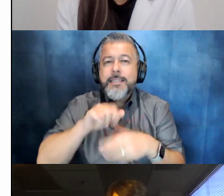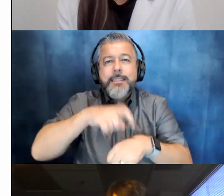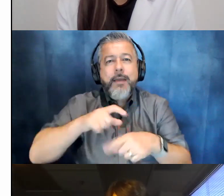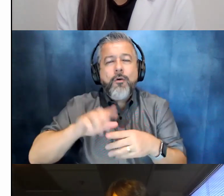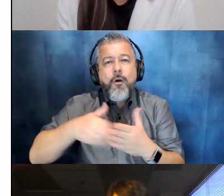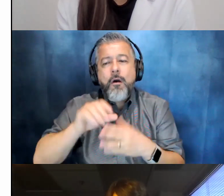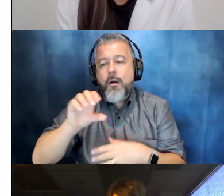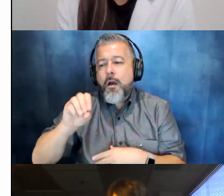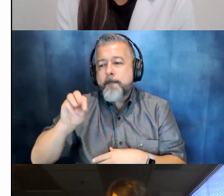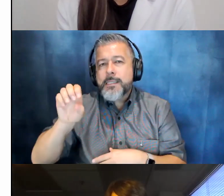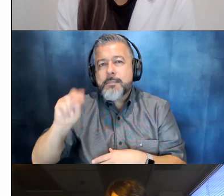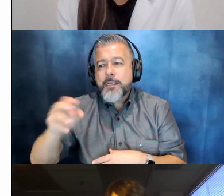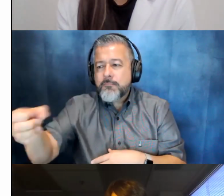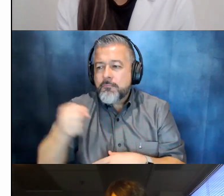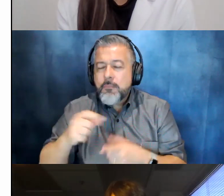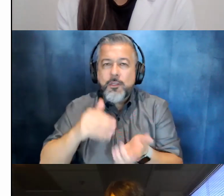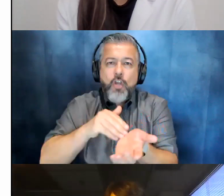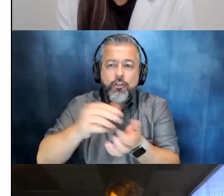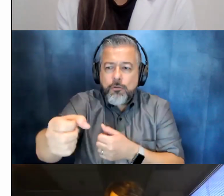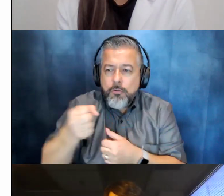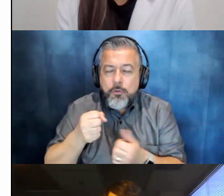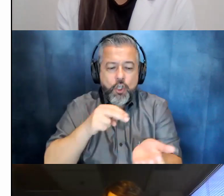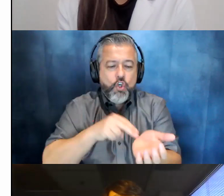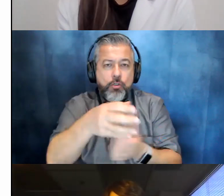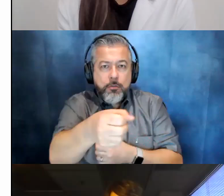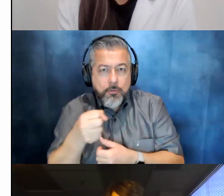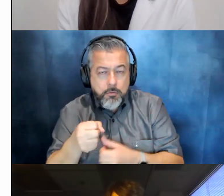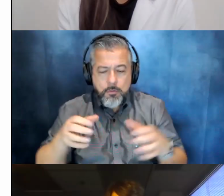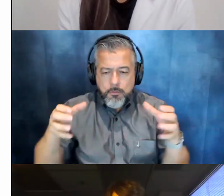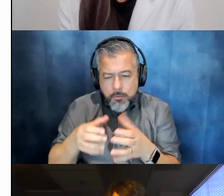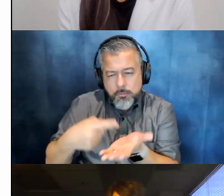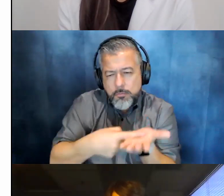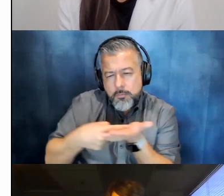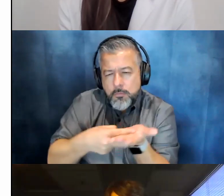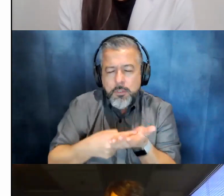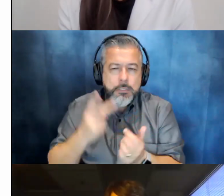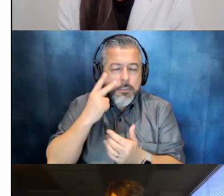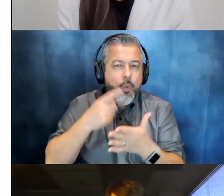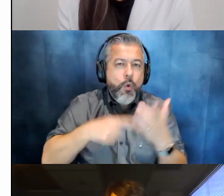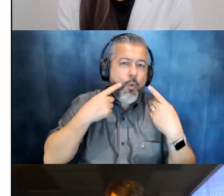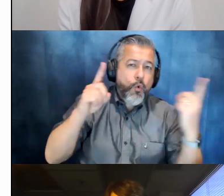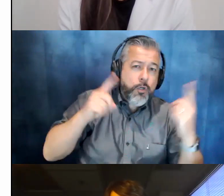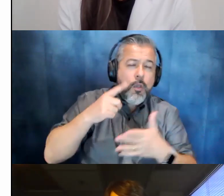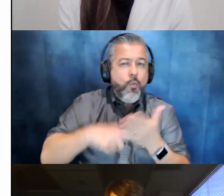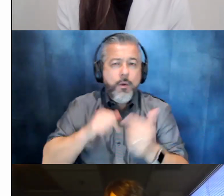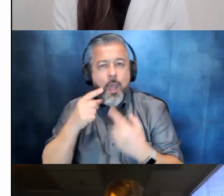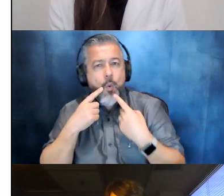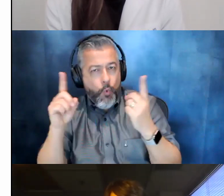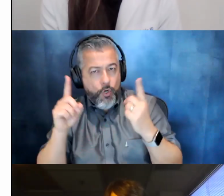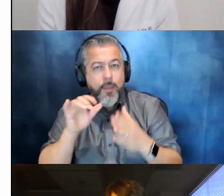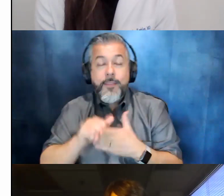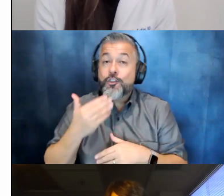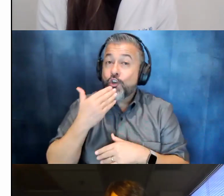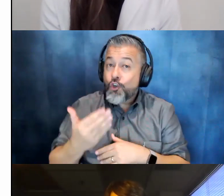look at the situation with the resident and the family and the facility and see what is or is not working. And I think that's a great